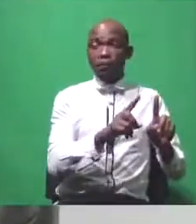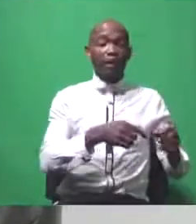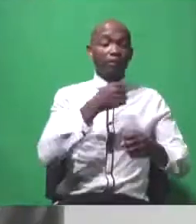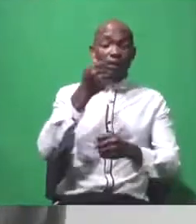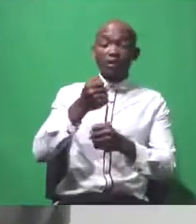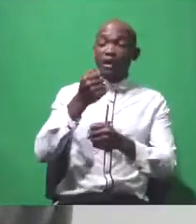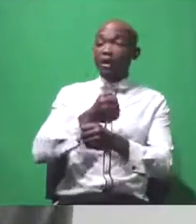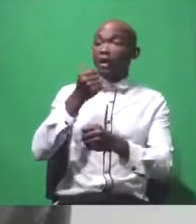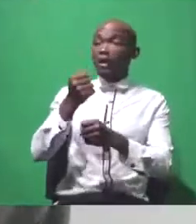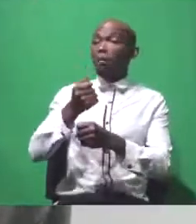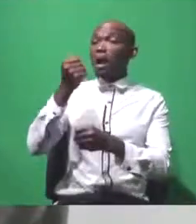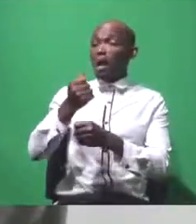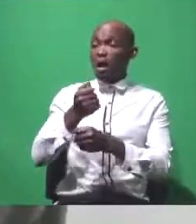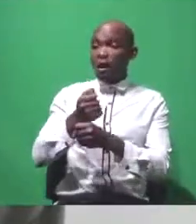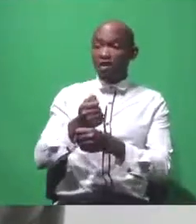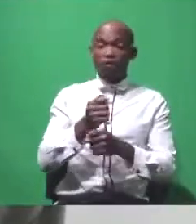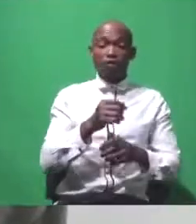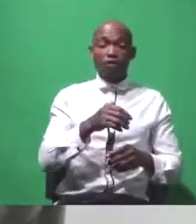labor